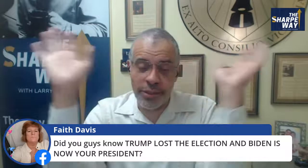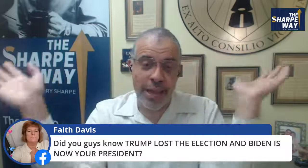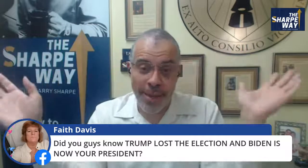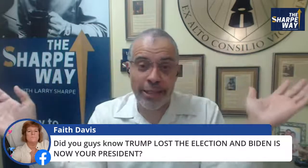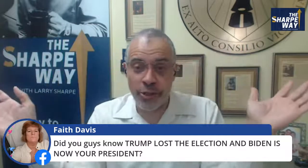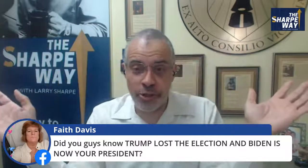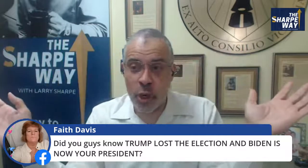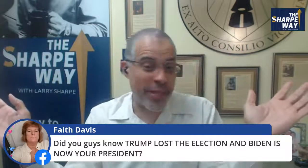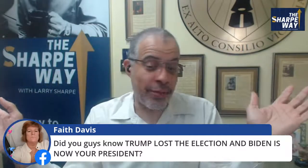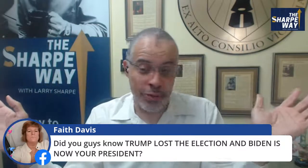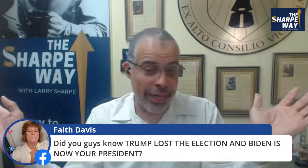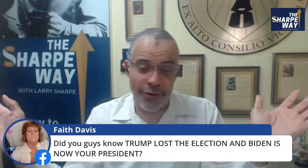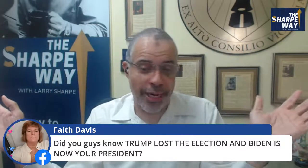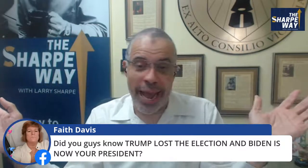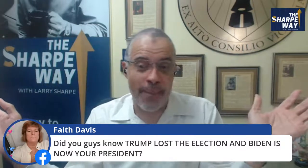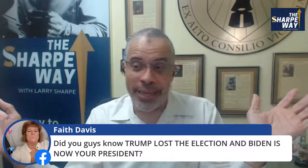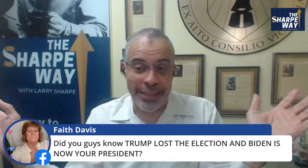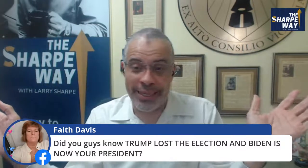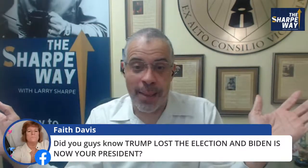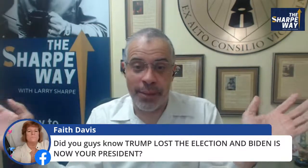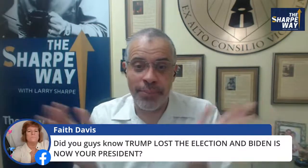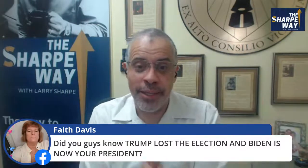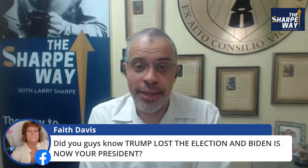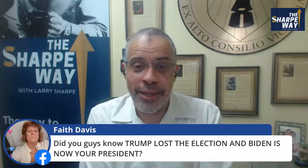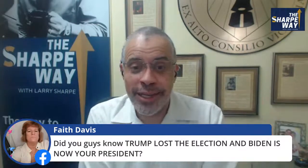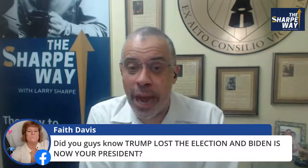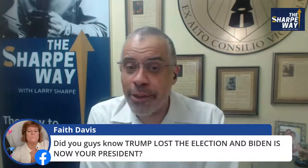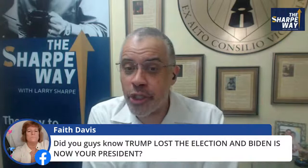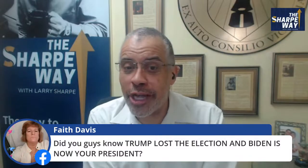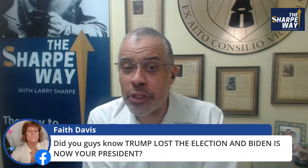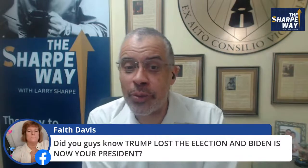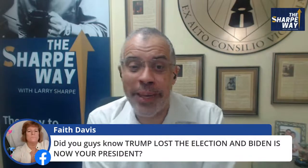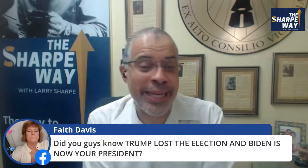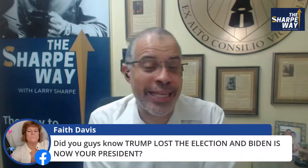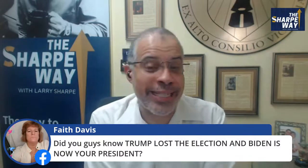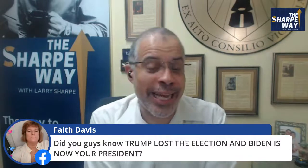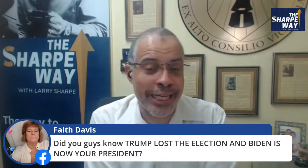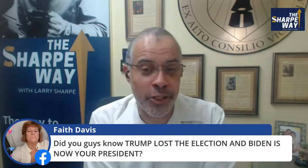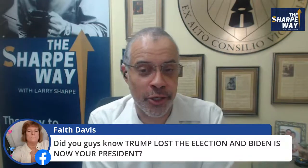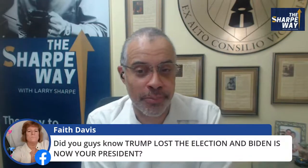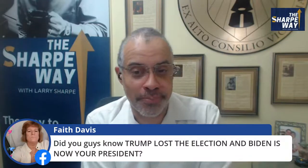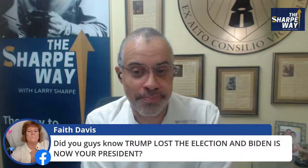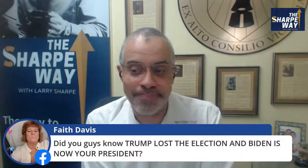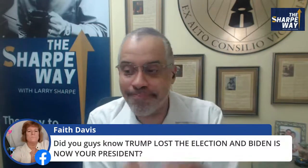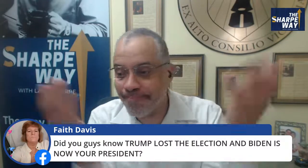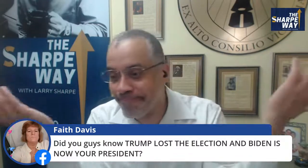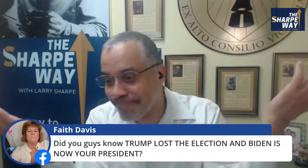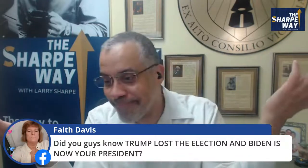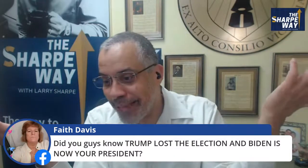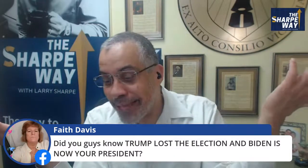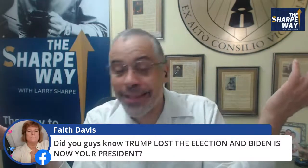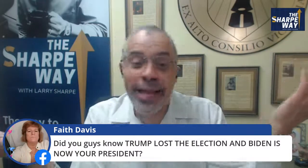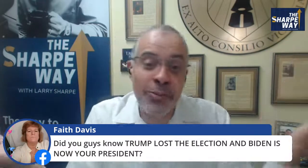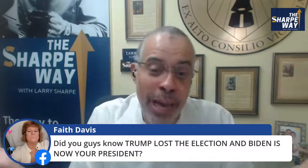which was a magical utopia that was never going to happen and didn't happen, Gary Johnson would be in his second term. That's my